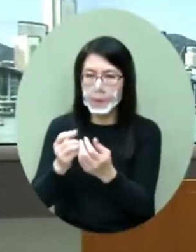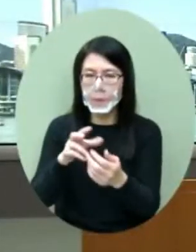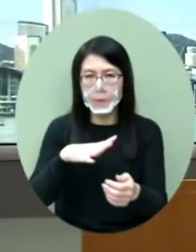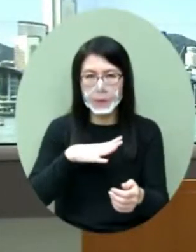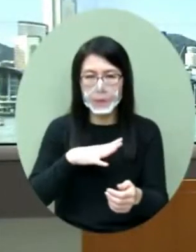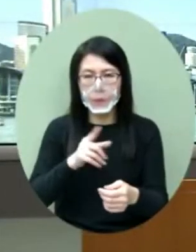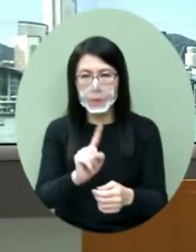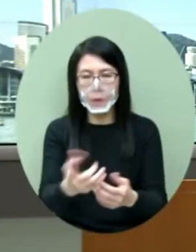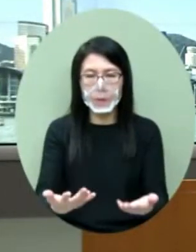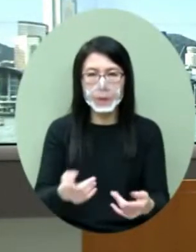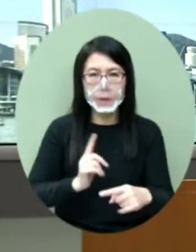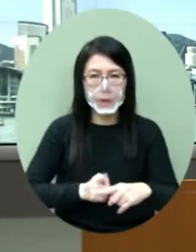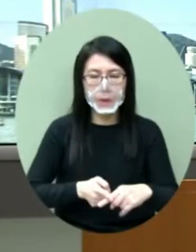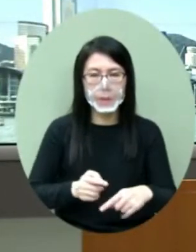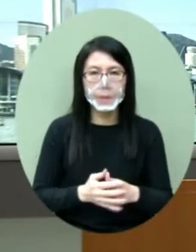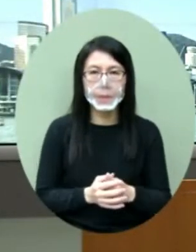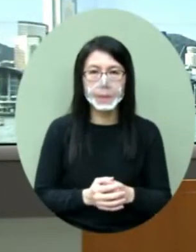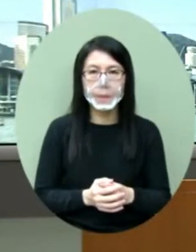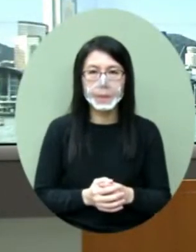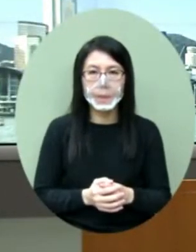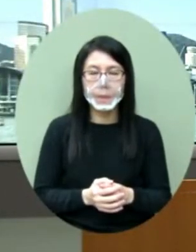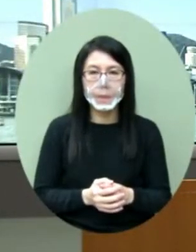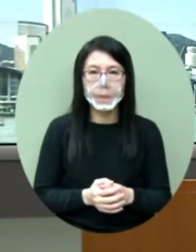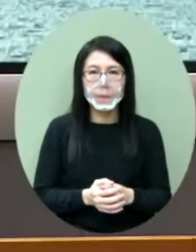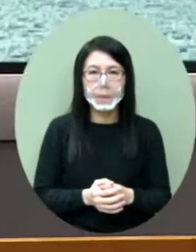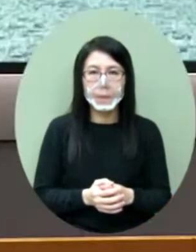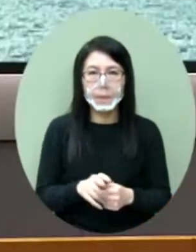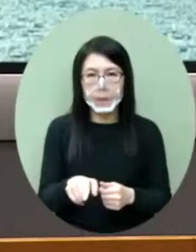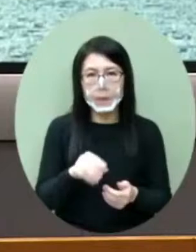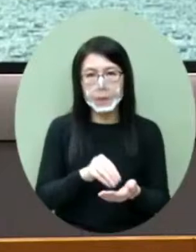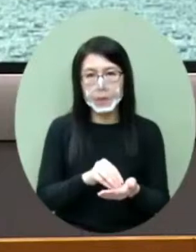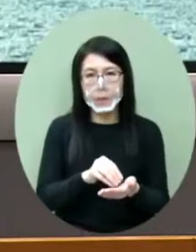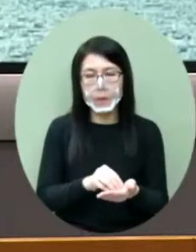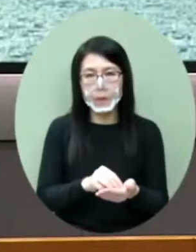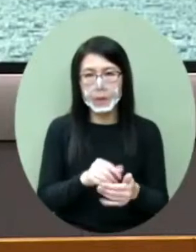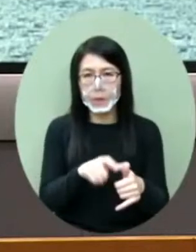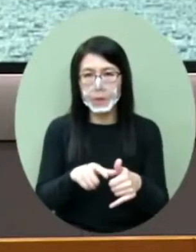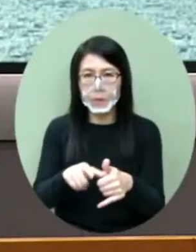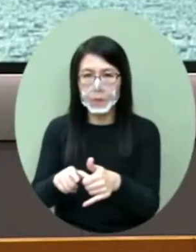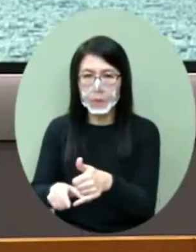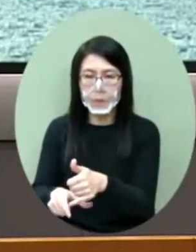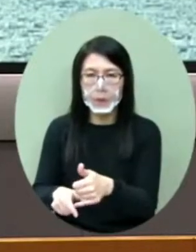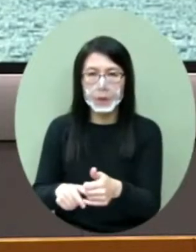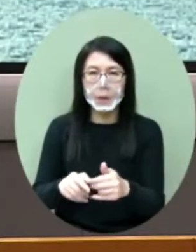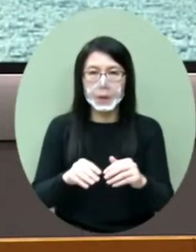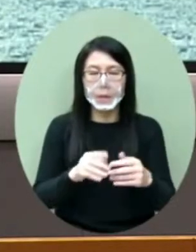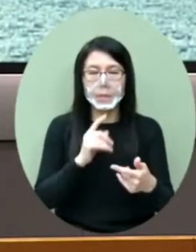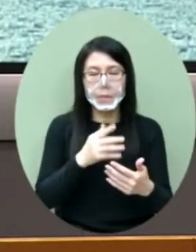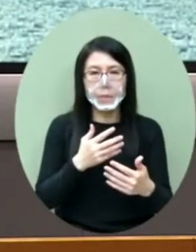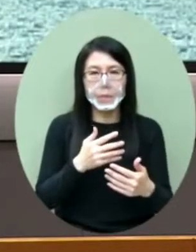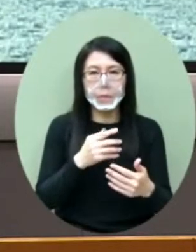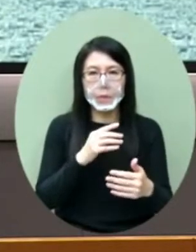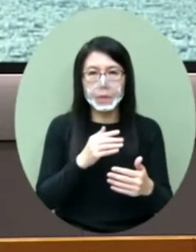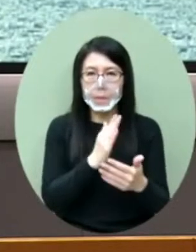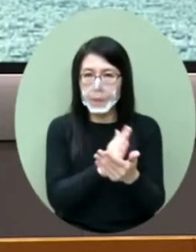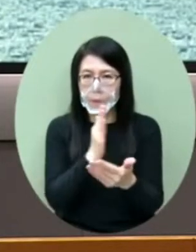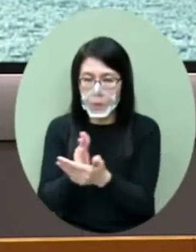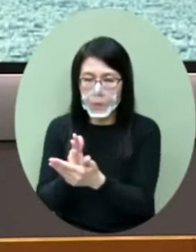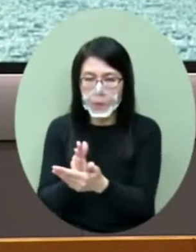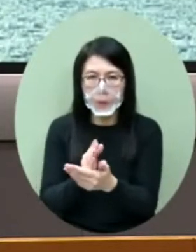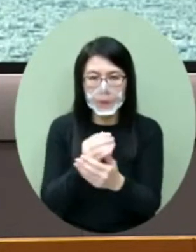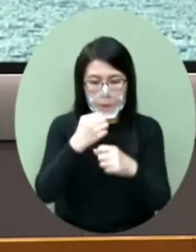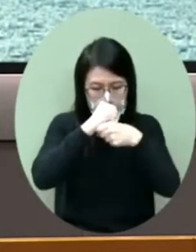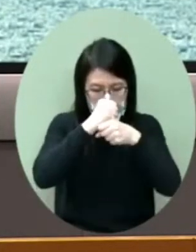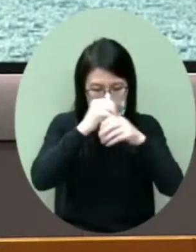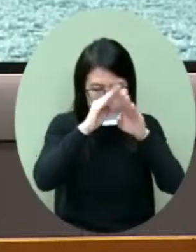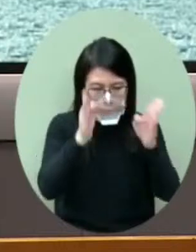CT value depends on individual laboratories. So we do not have a hard and fast CT value to